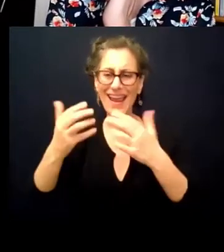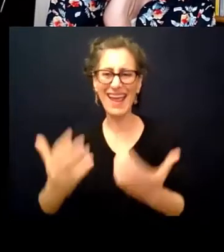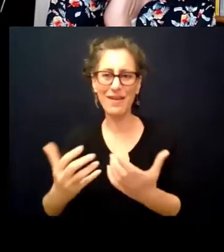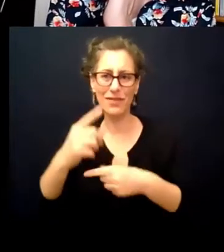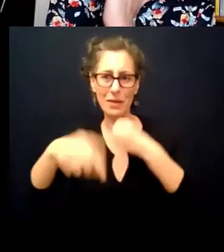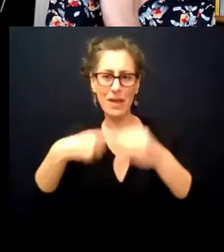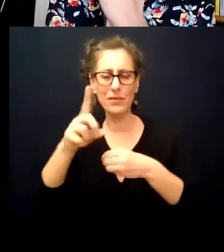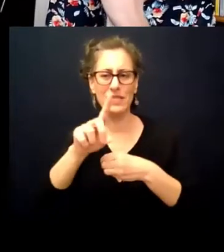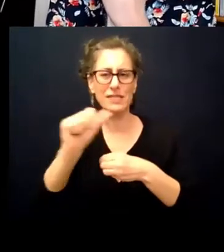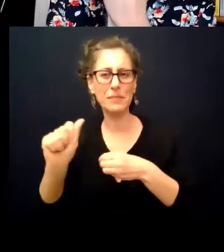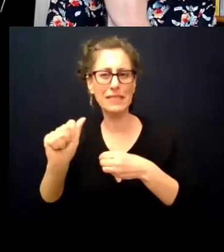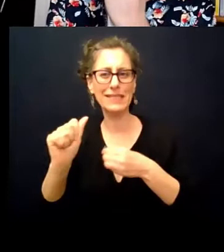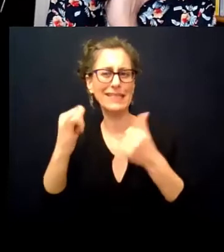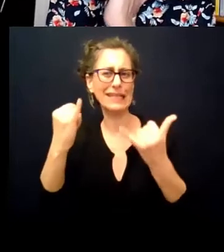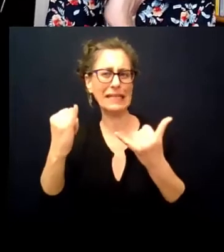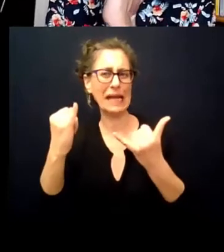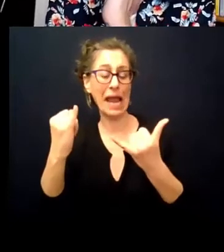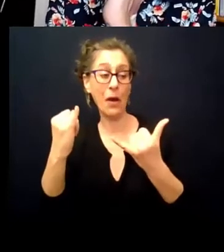disability, what does that look like?